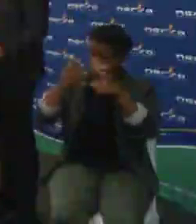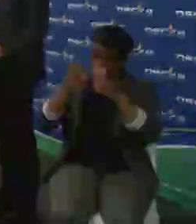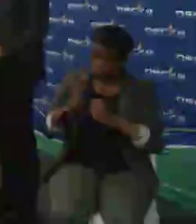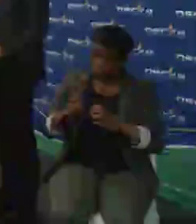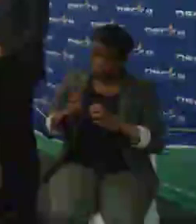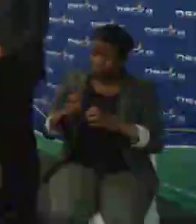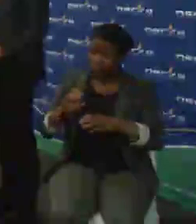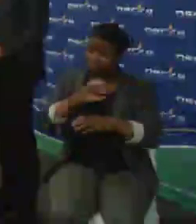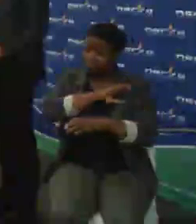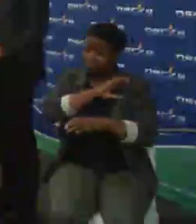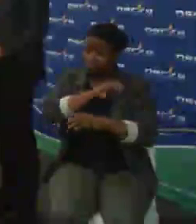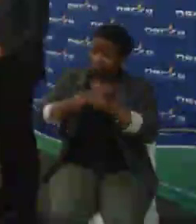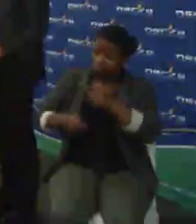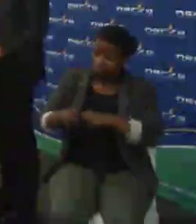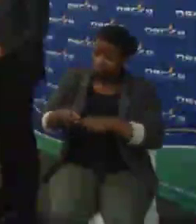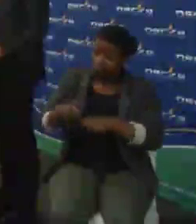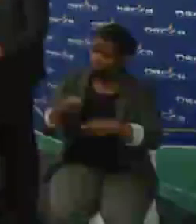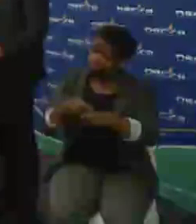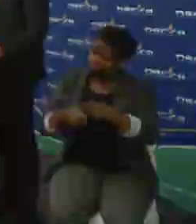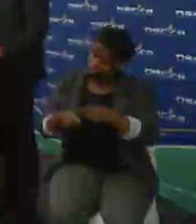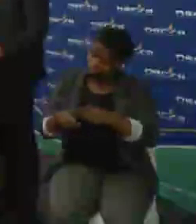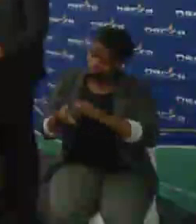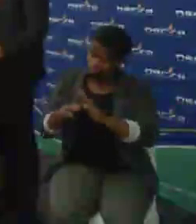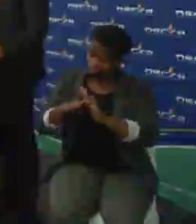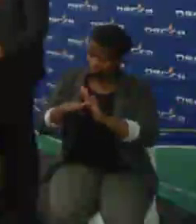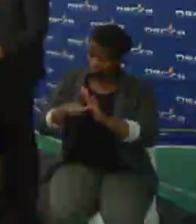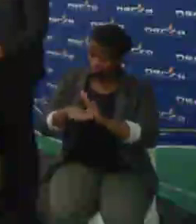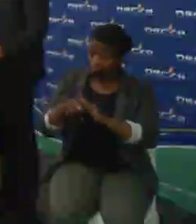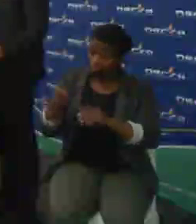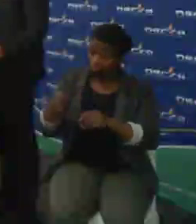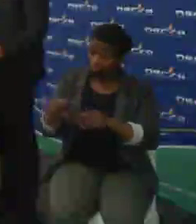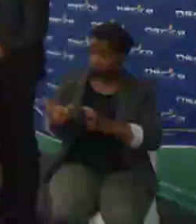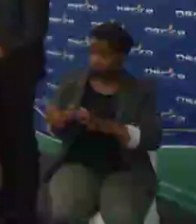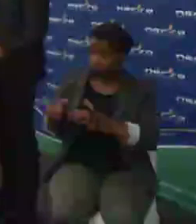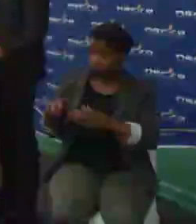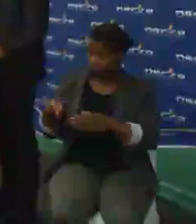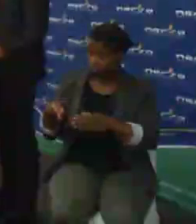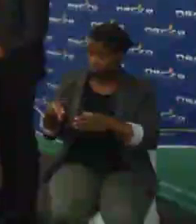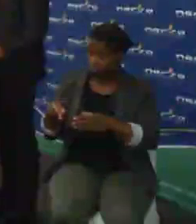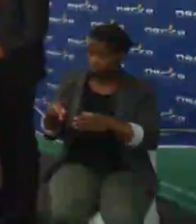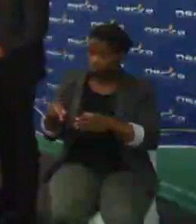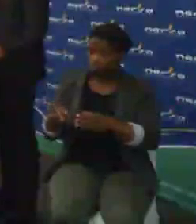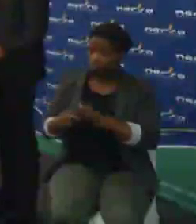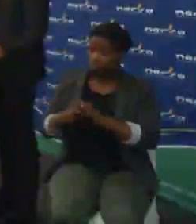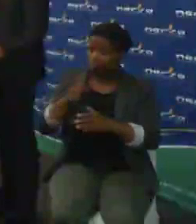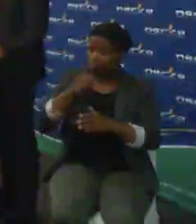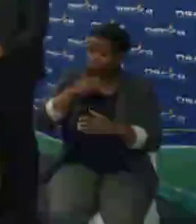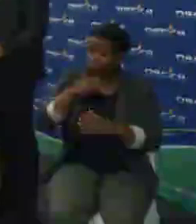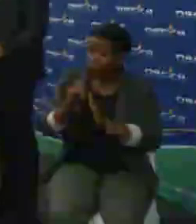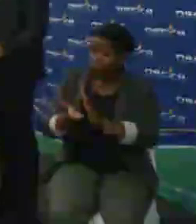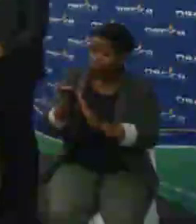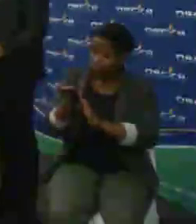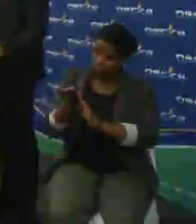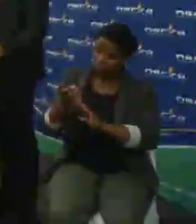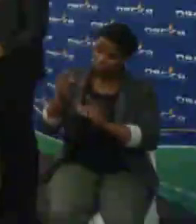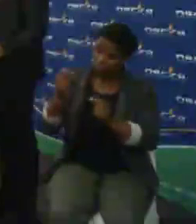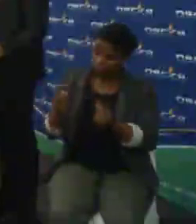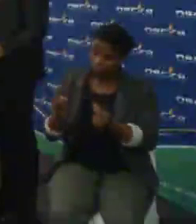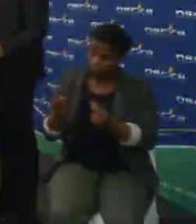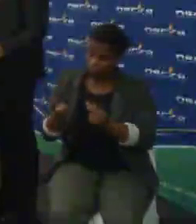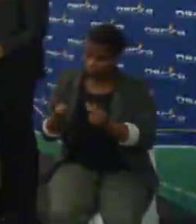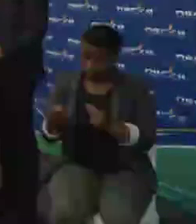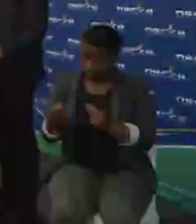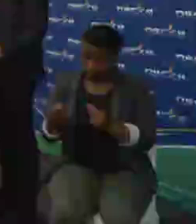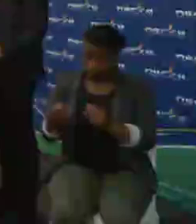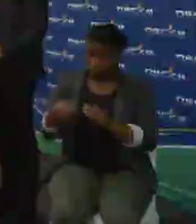by these end users, it is likely to be underestimating this effect. This is due to the fact that end users increasingly have more reasons and incentives